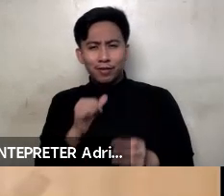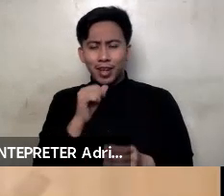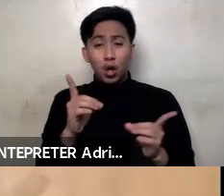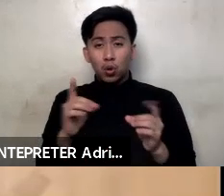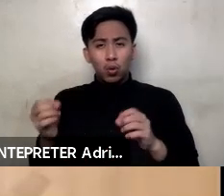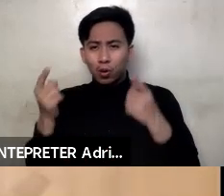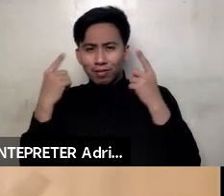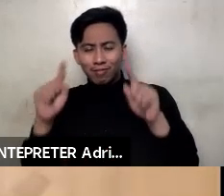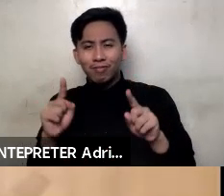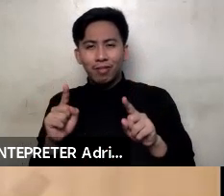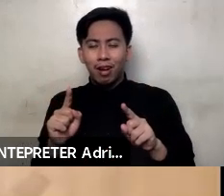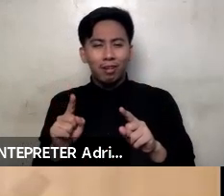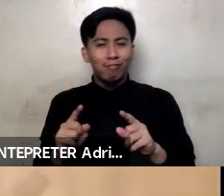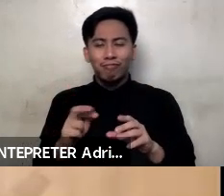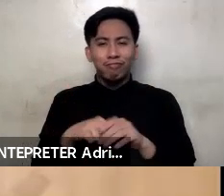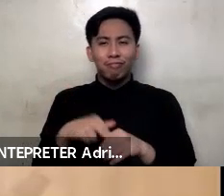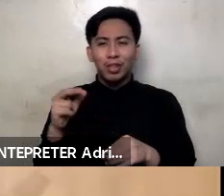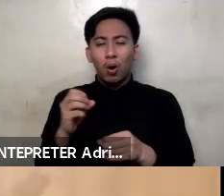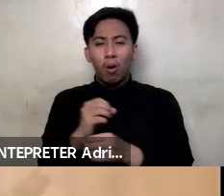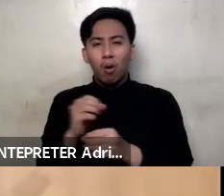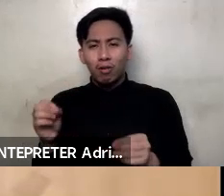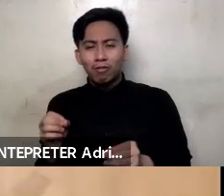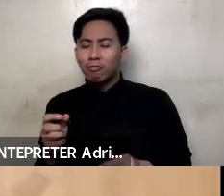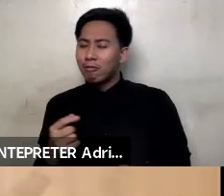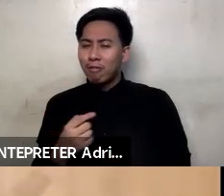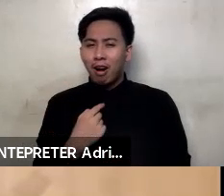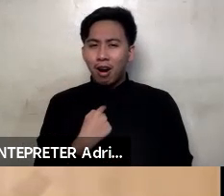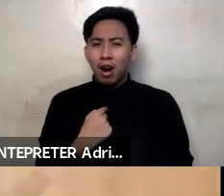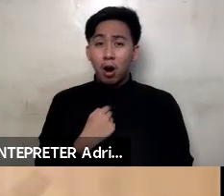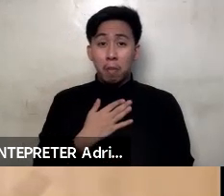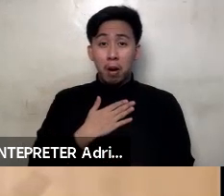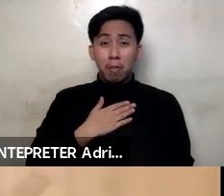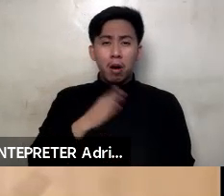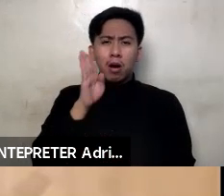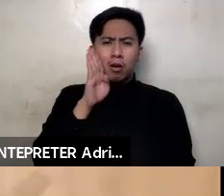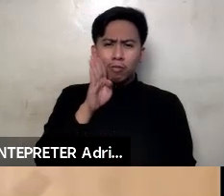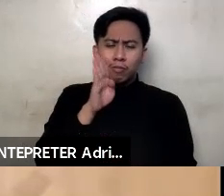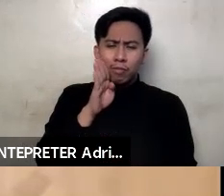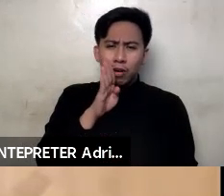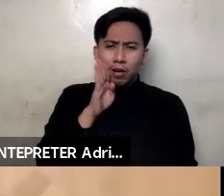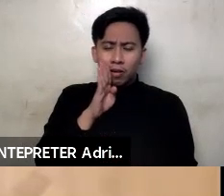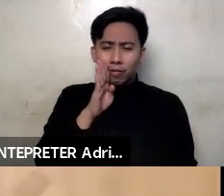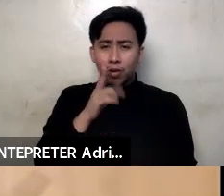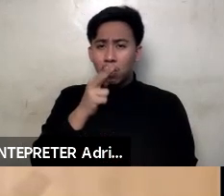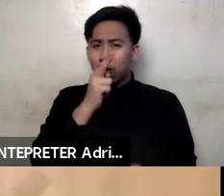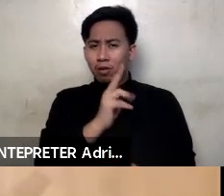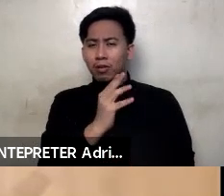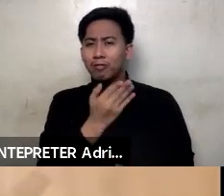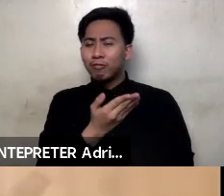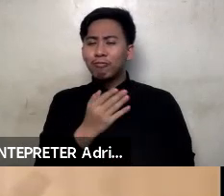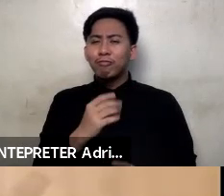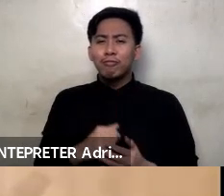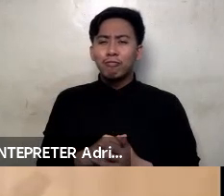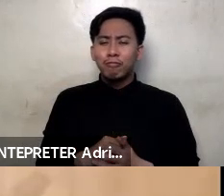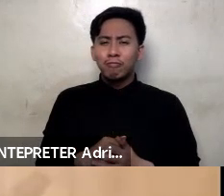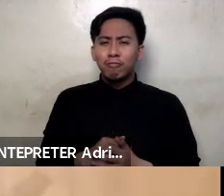I echo the same level of commitment made by my brother, not just in honor of his legacy,